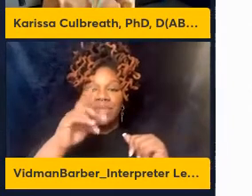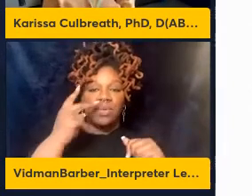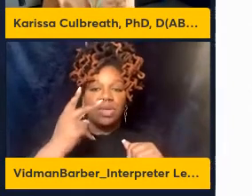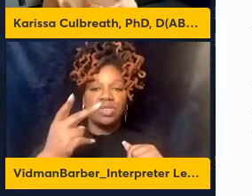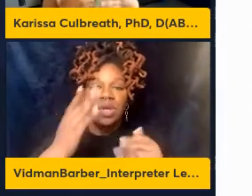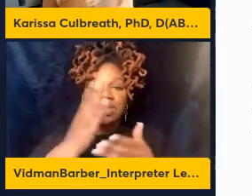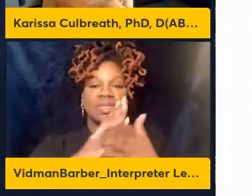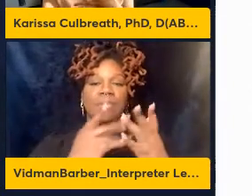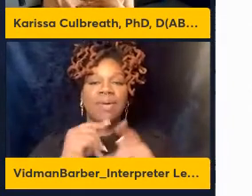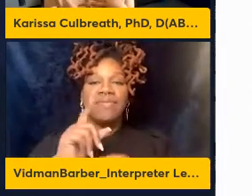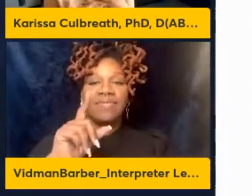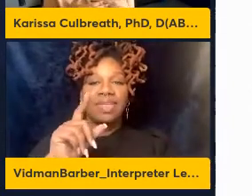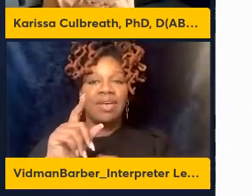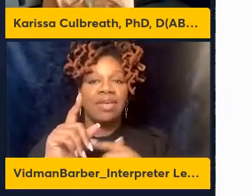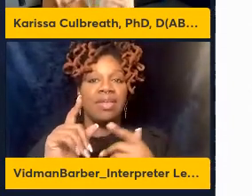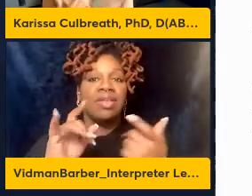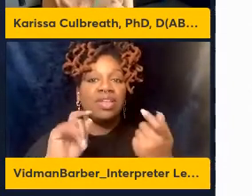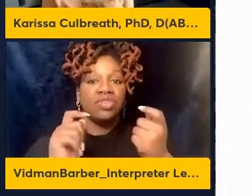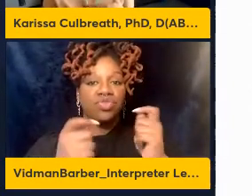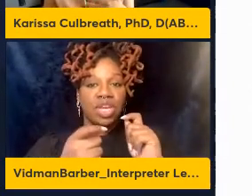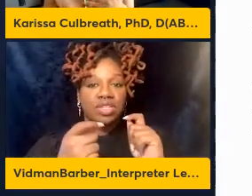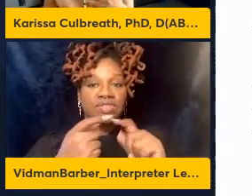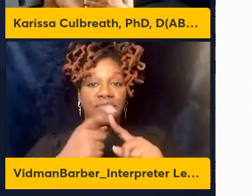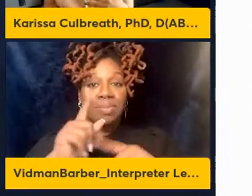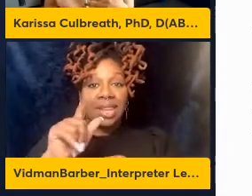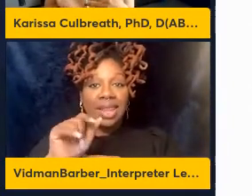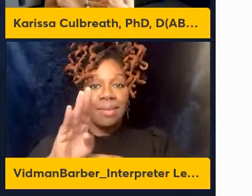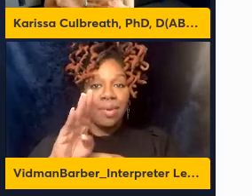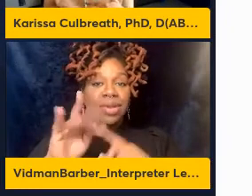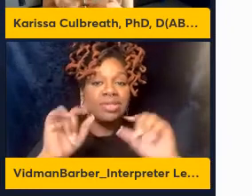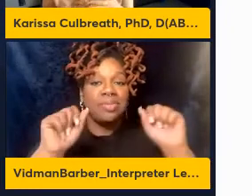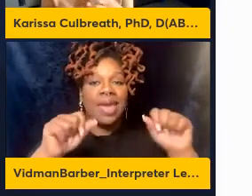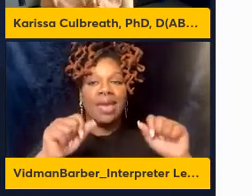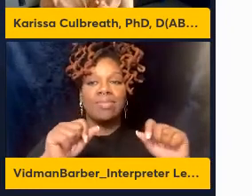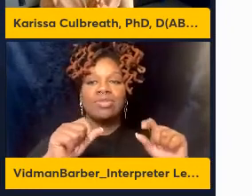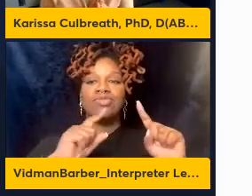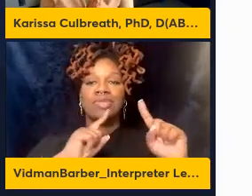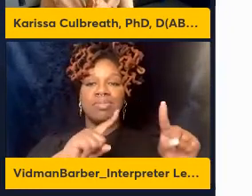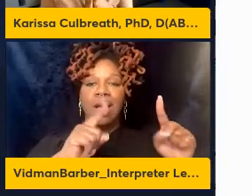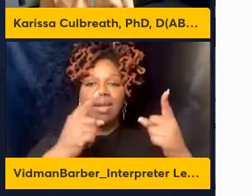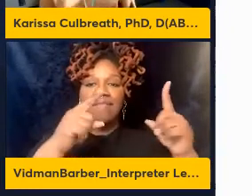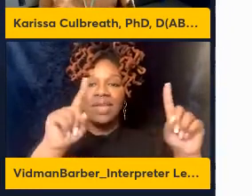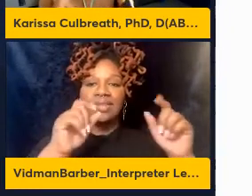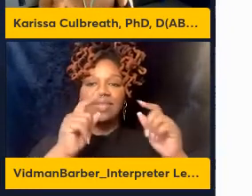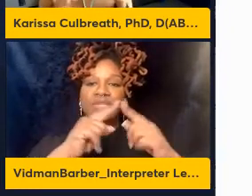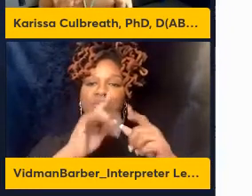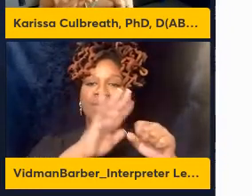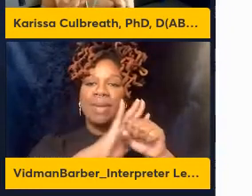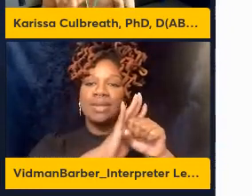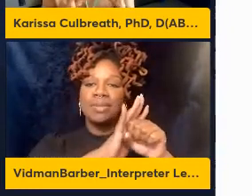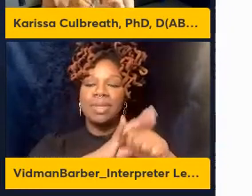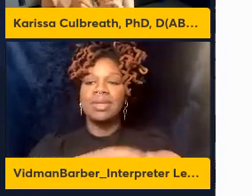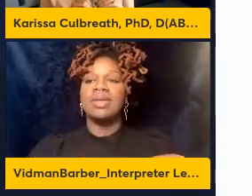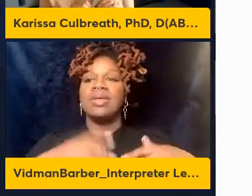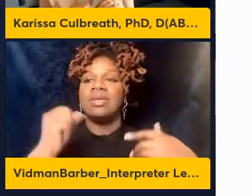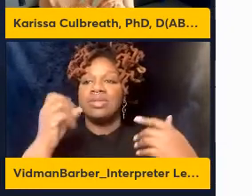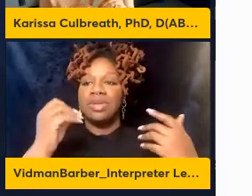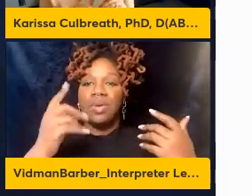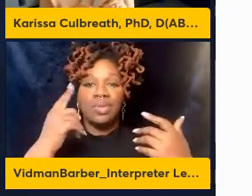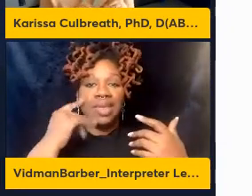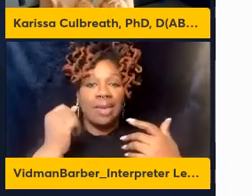faced in being able to respond effectively to the pandemic. So when we think about a